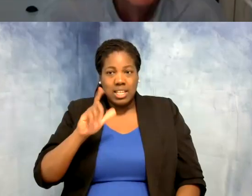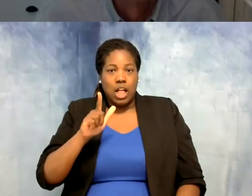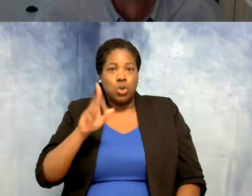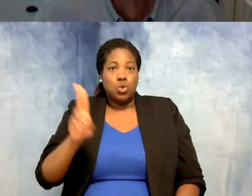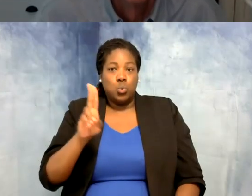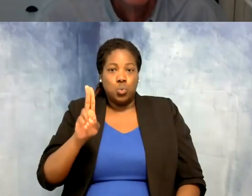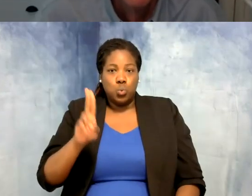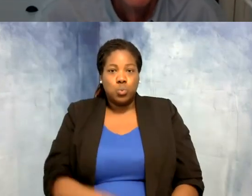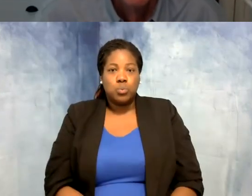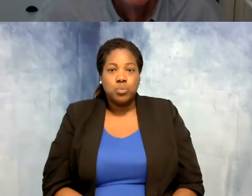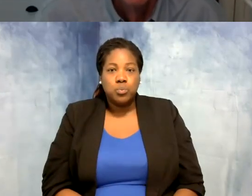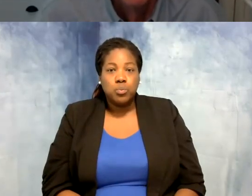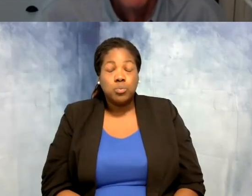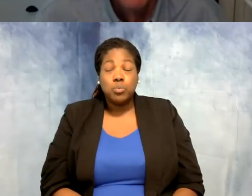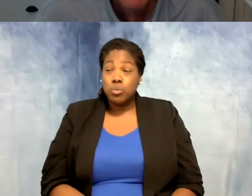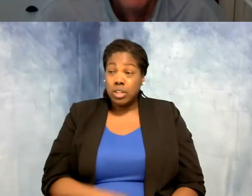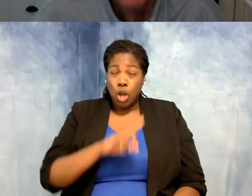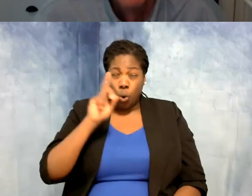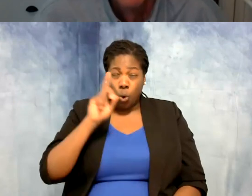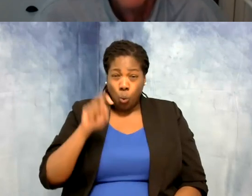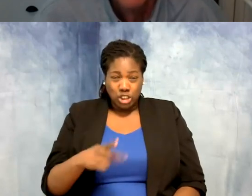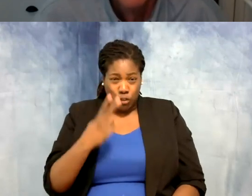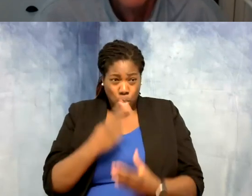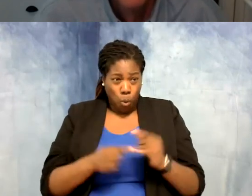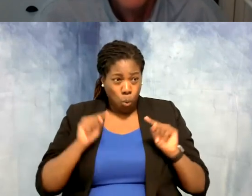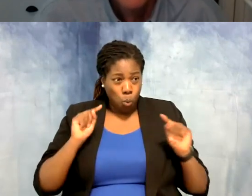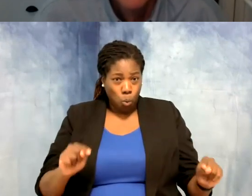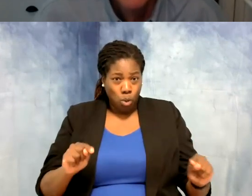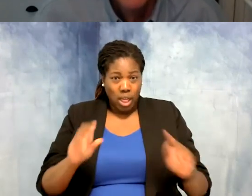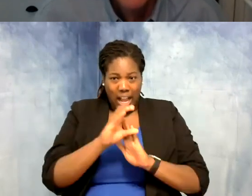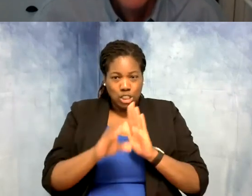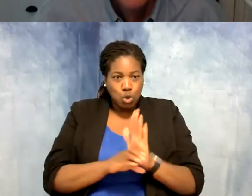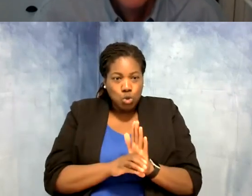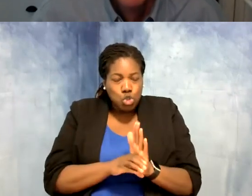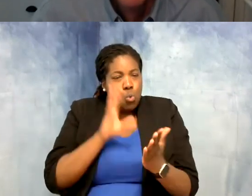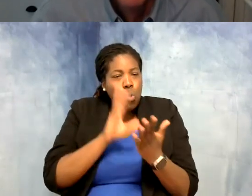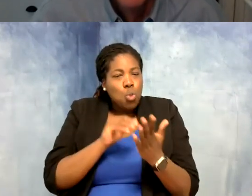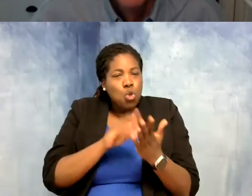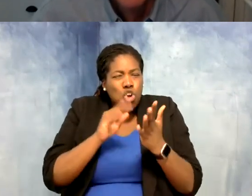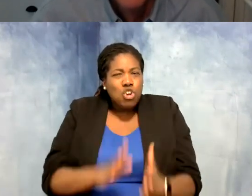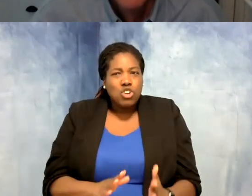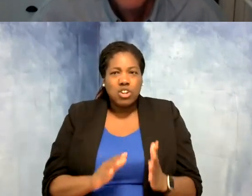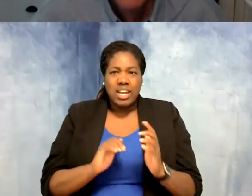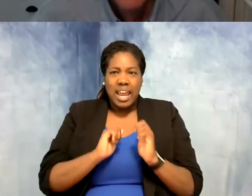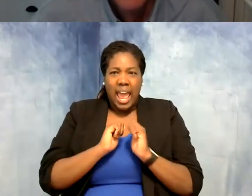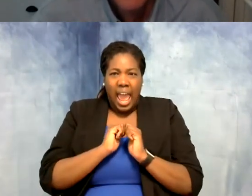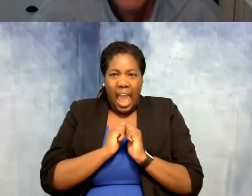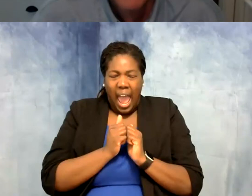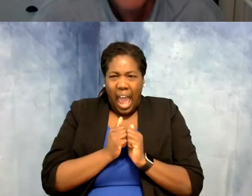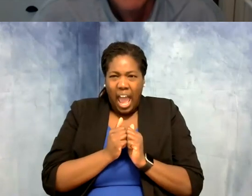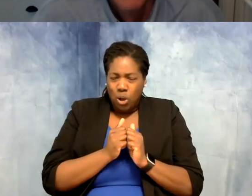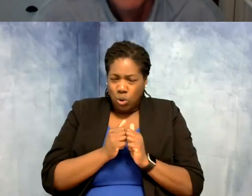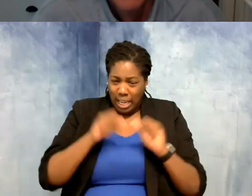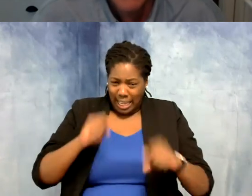Okay, a quick question for you both. As constitutional scholars, how unprecedented is this leak? Could